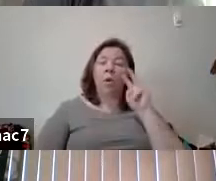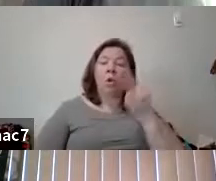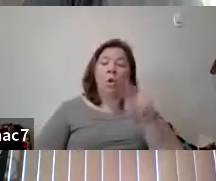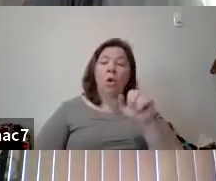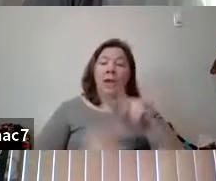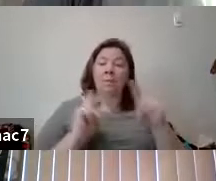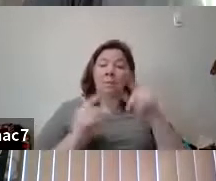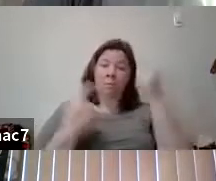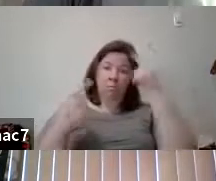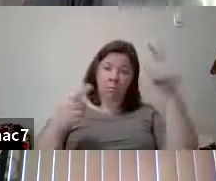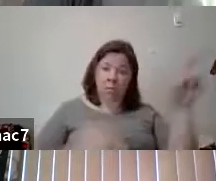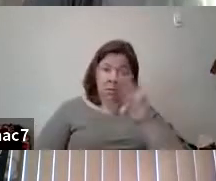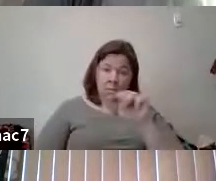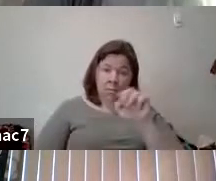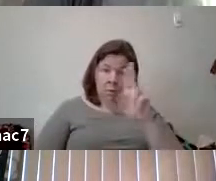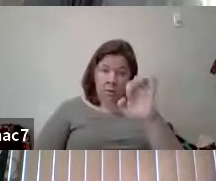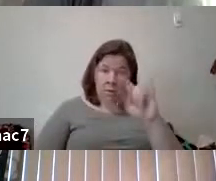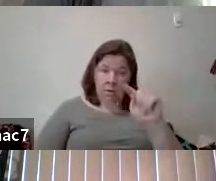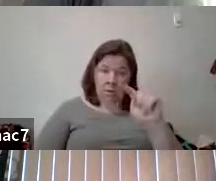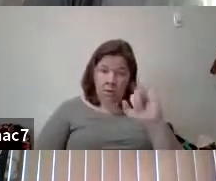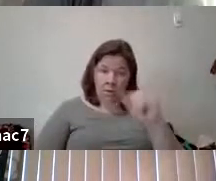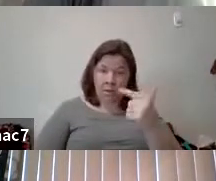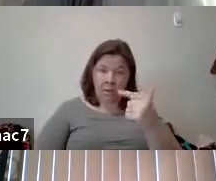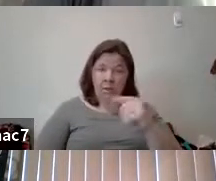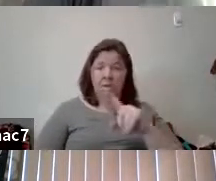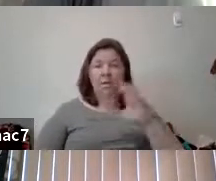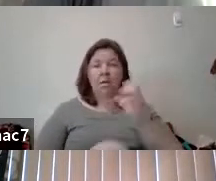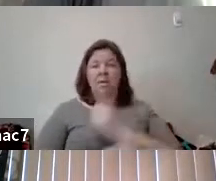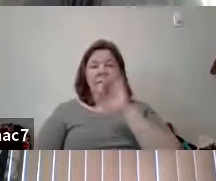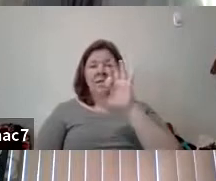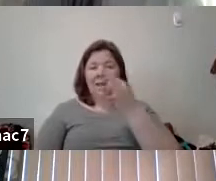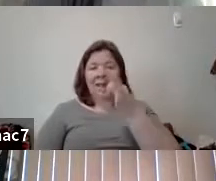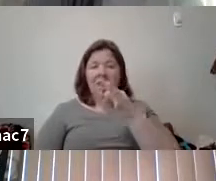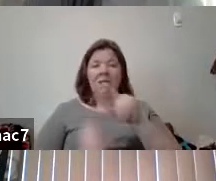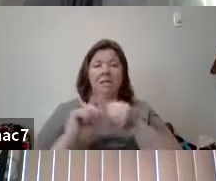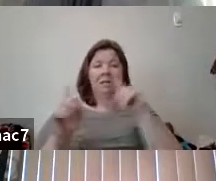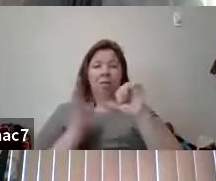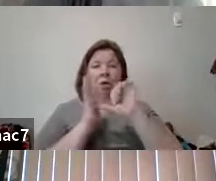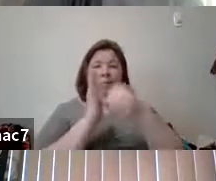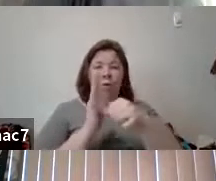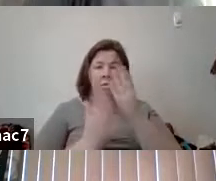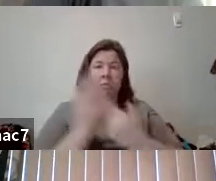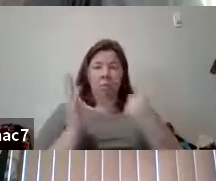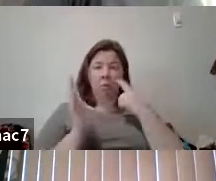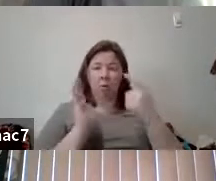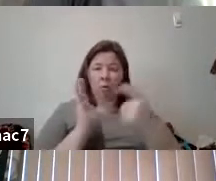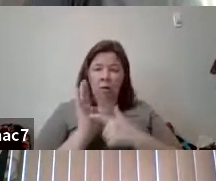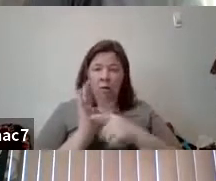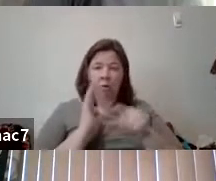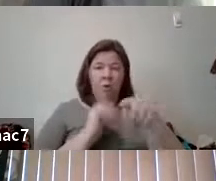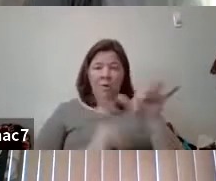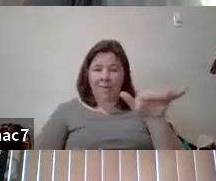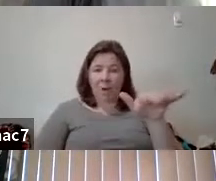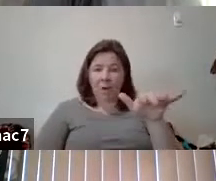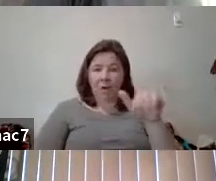that are successful marketing, it takes 9 different impressions for somebody to even recognize you're there. It